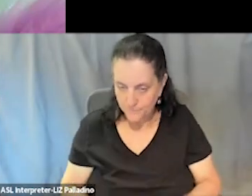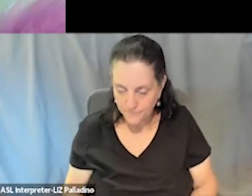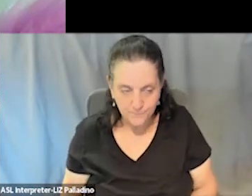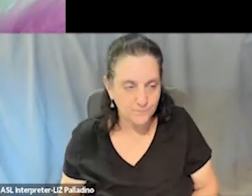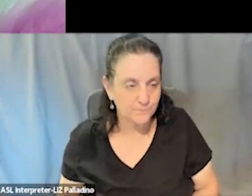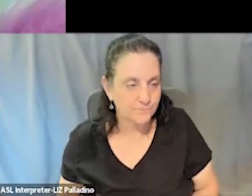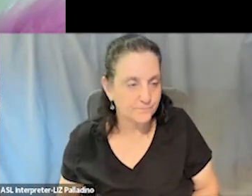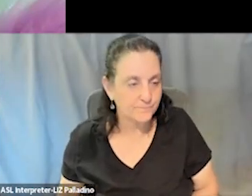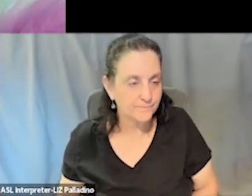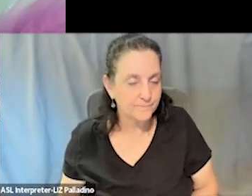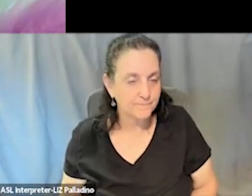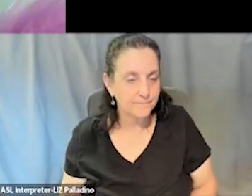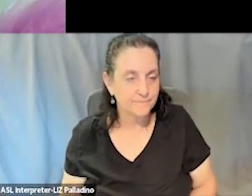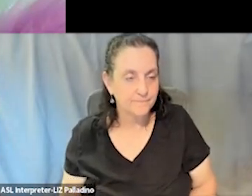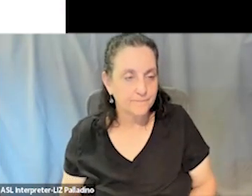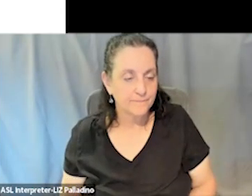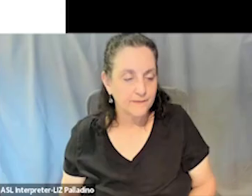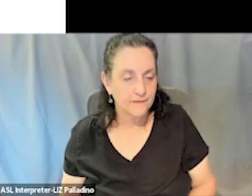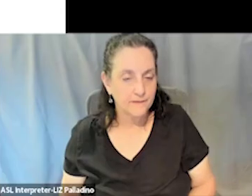please.